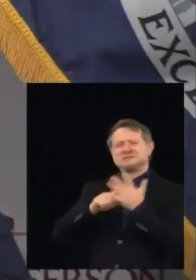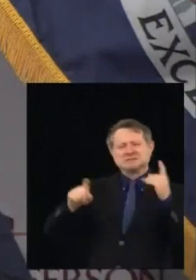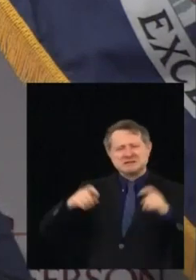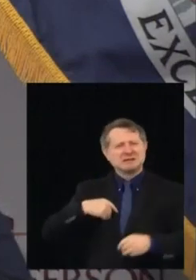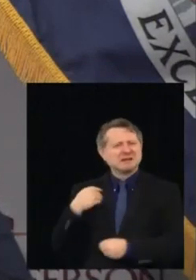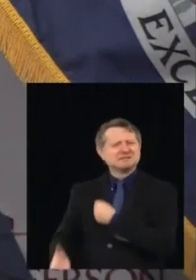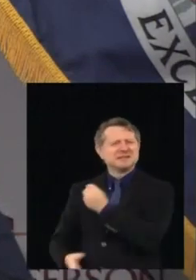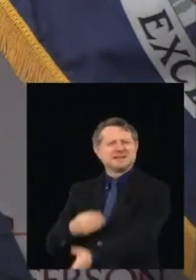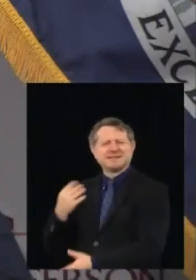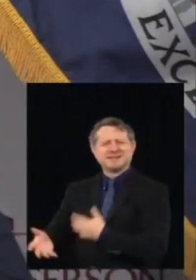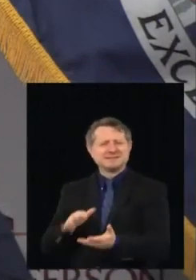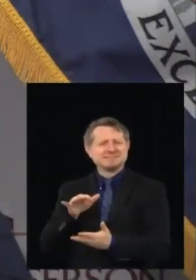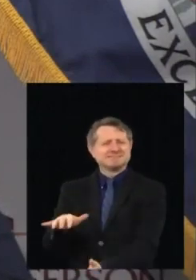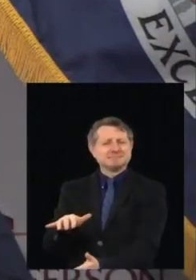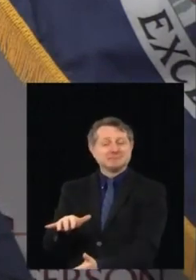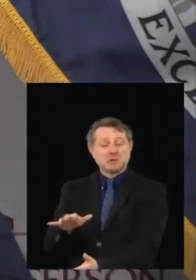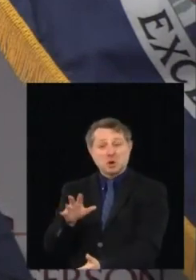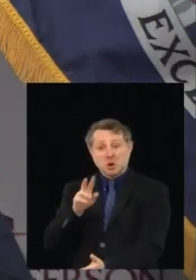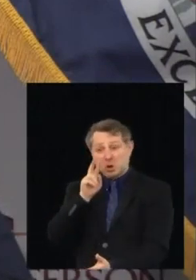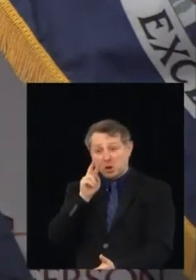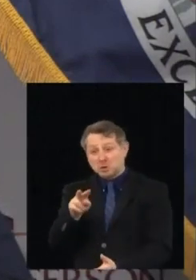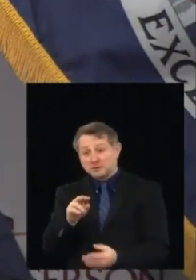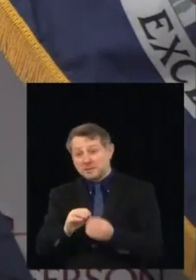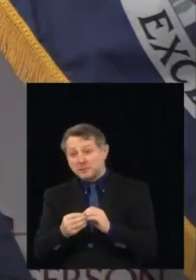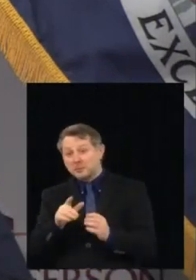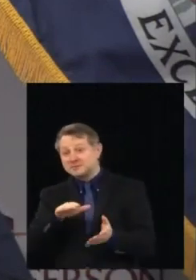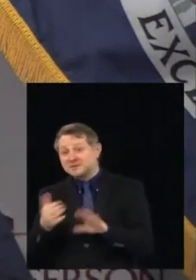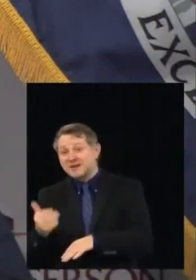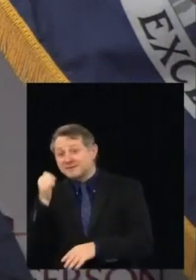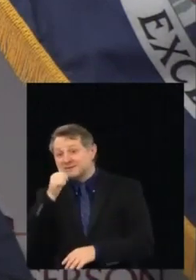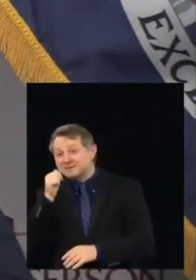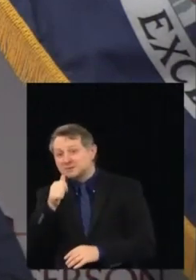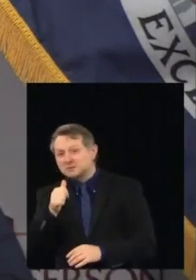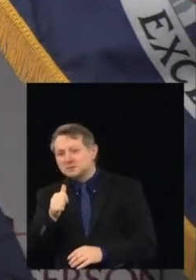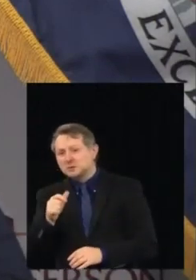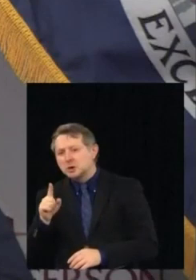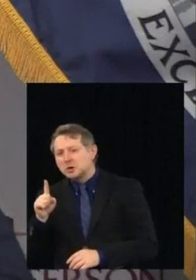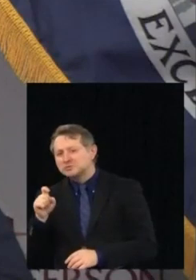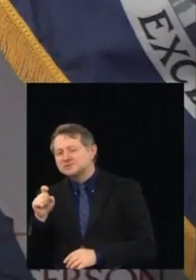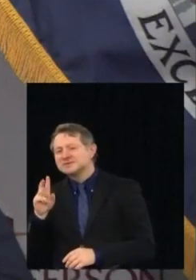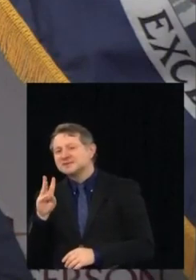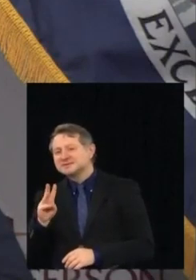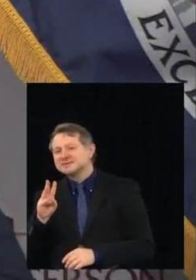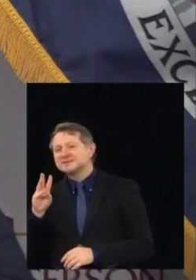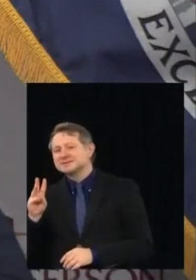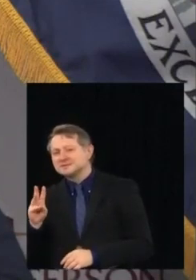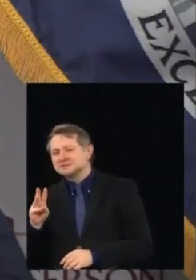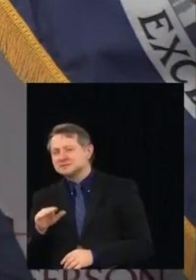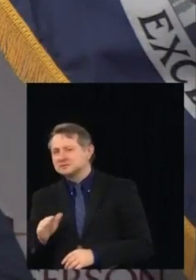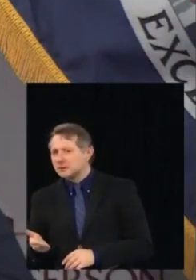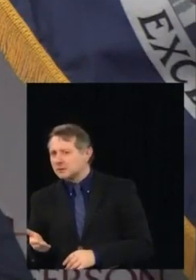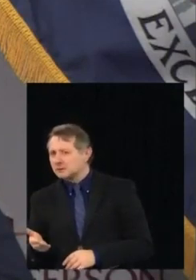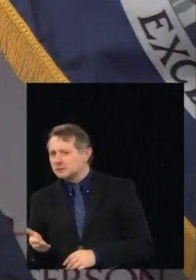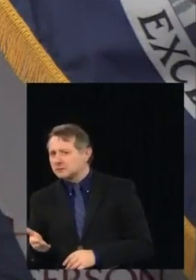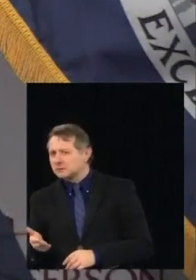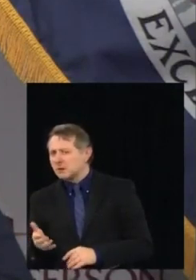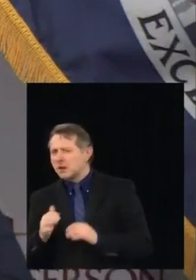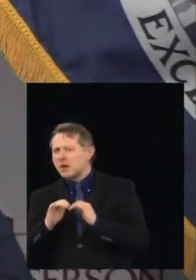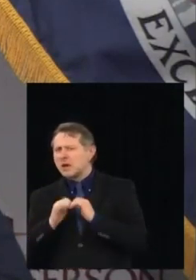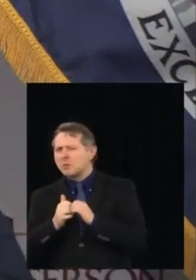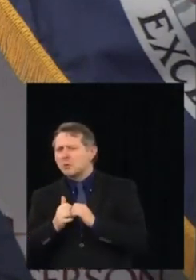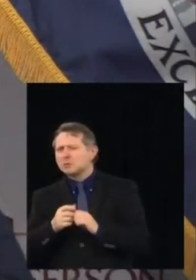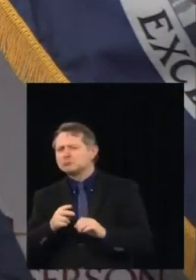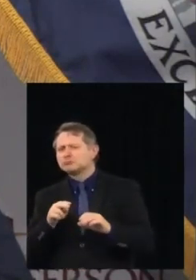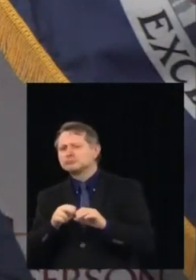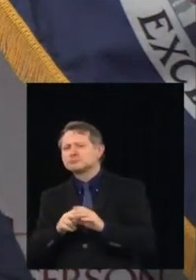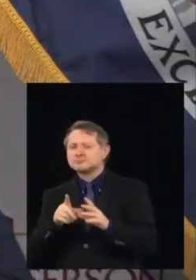have to look at that death number every day. 166 people died. The only way you put your head on the pillow at night is you say, I